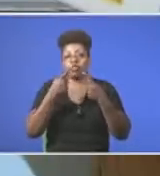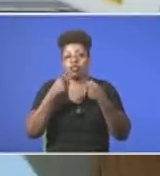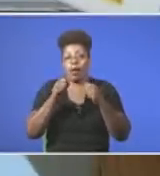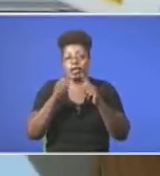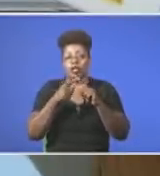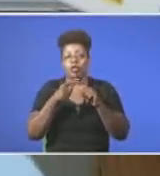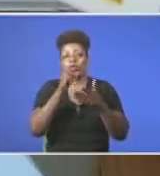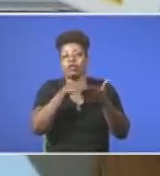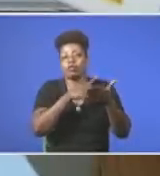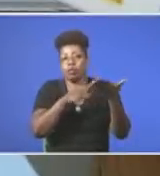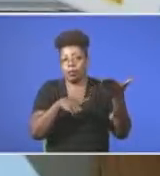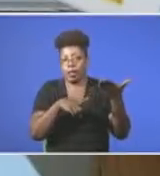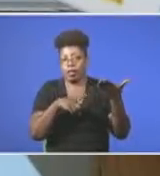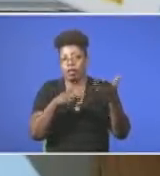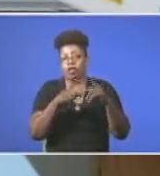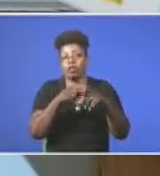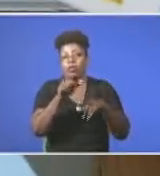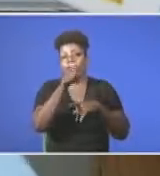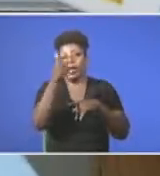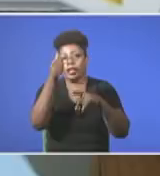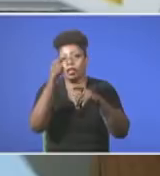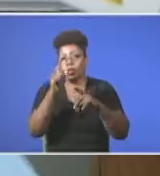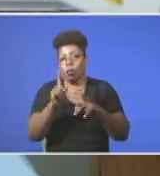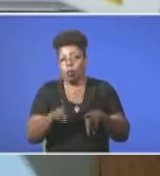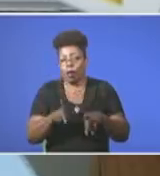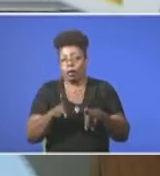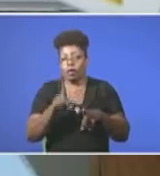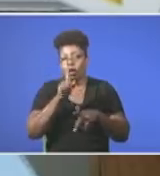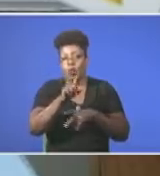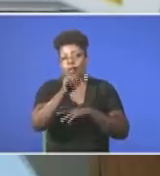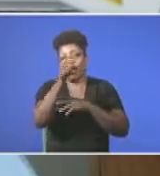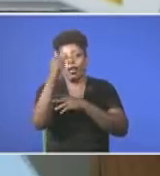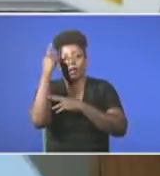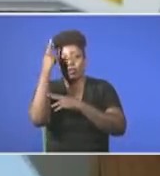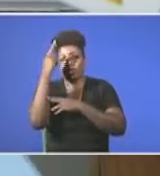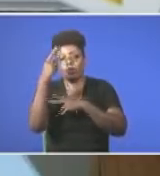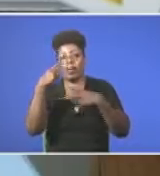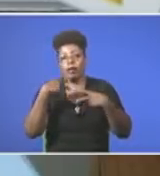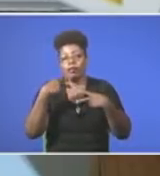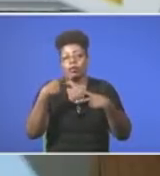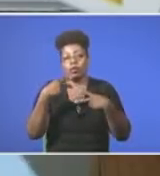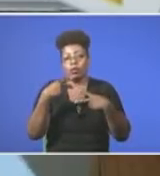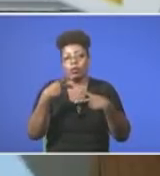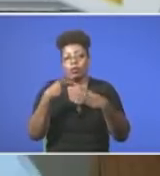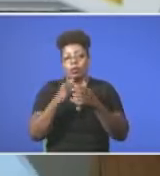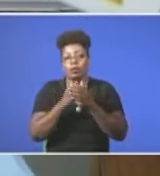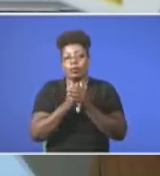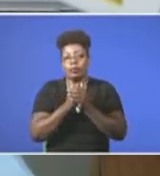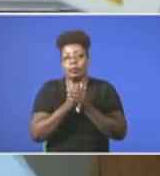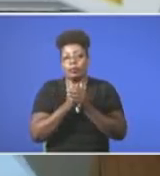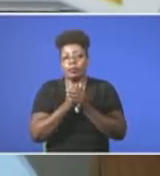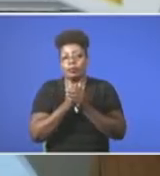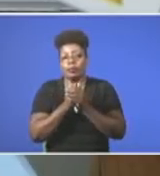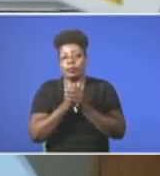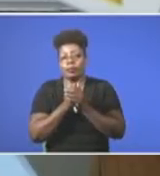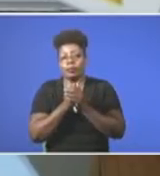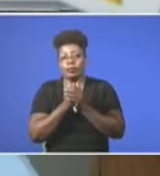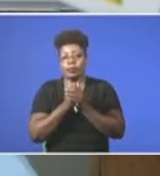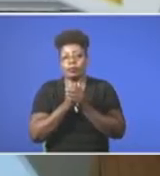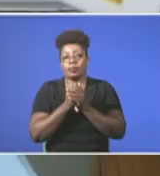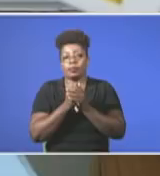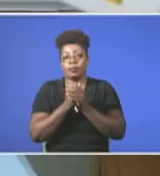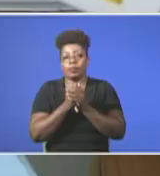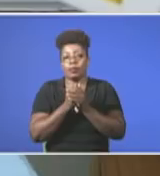discriminate to anyone. One of the other reasons why we would have to, though, allocate based on the trades is